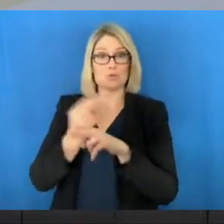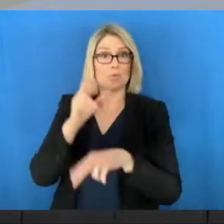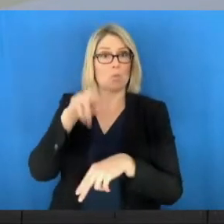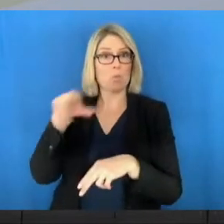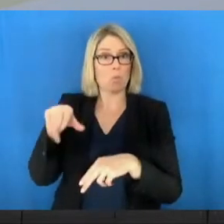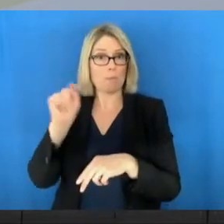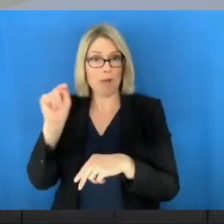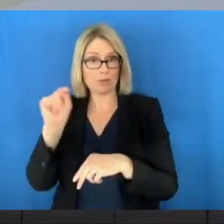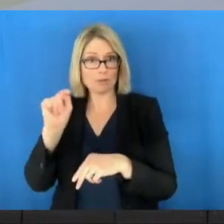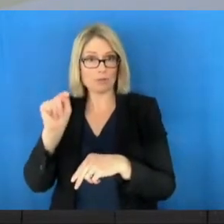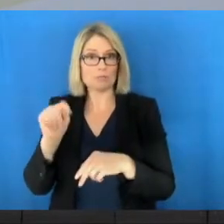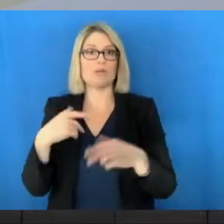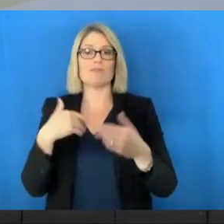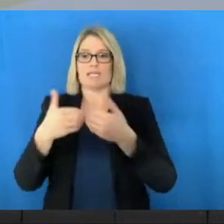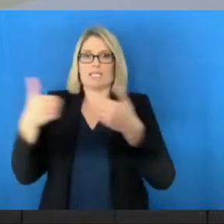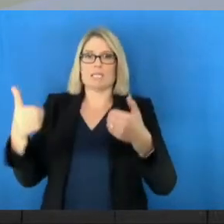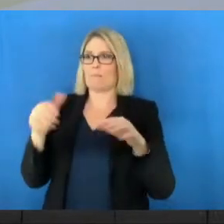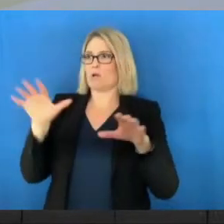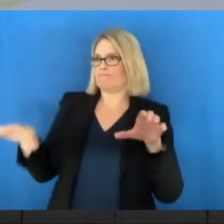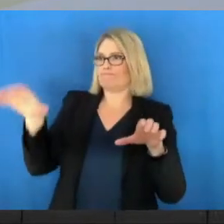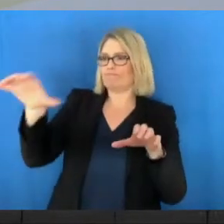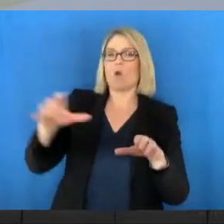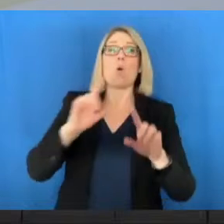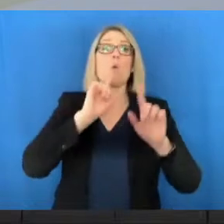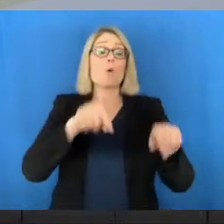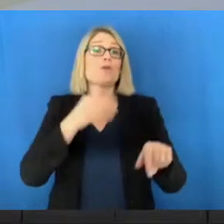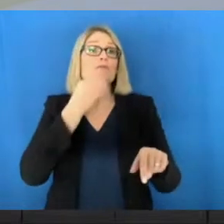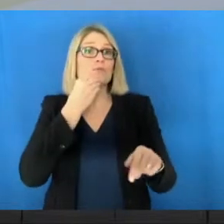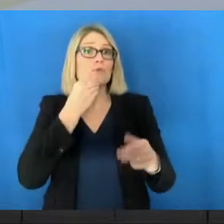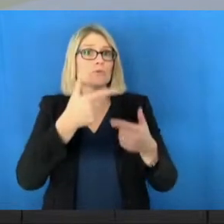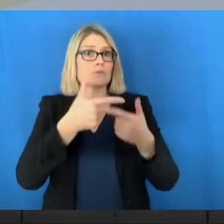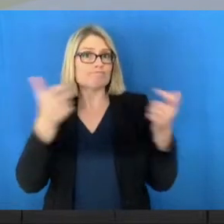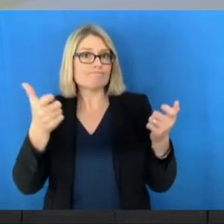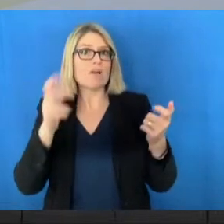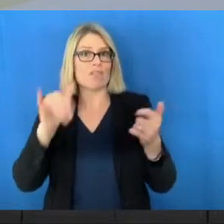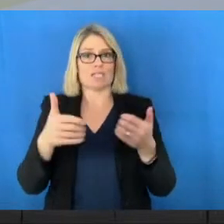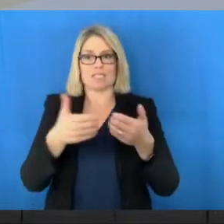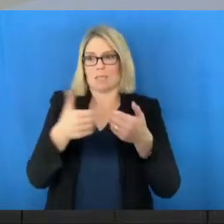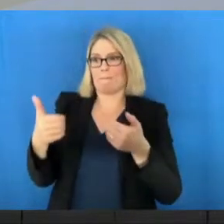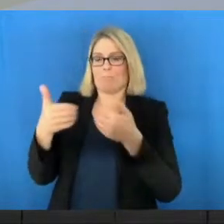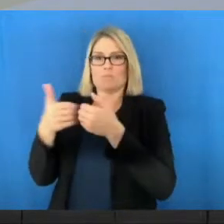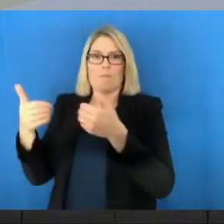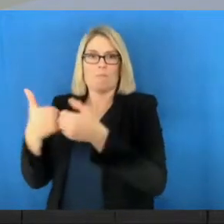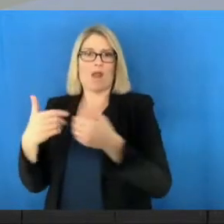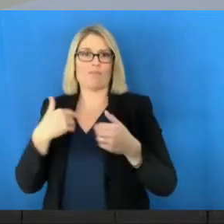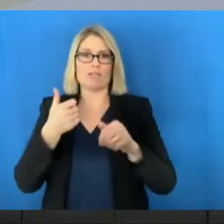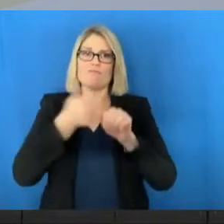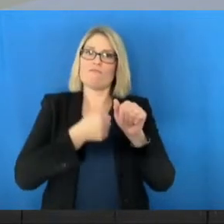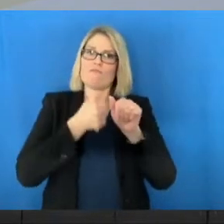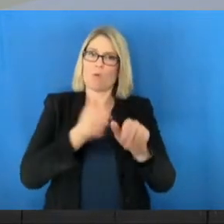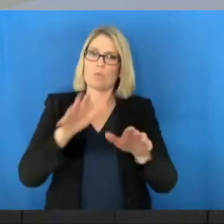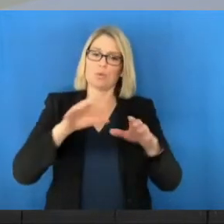and sort of separate concession stands, for instance. So we need to look at this. We know that they